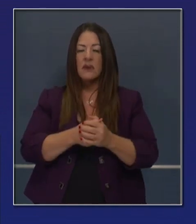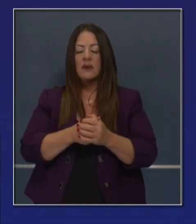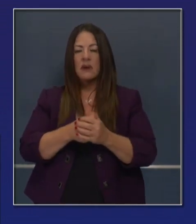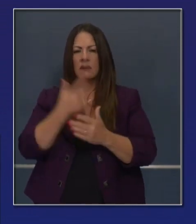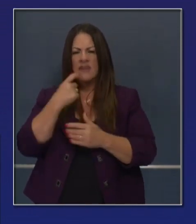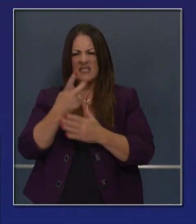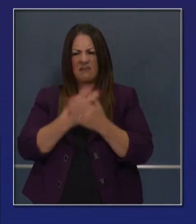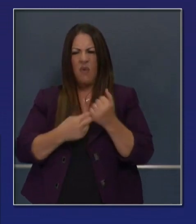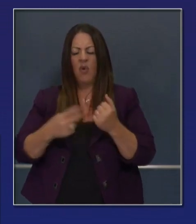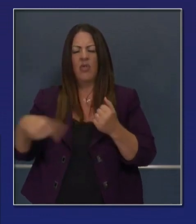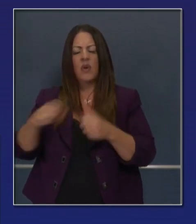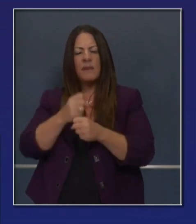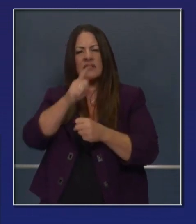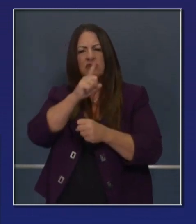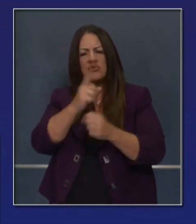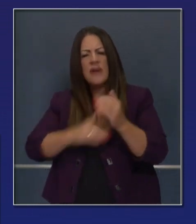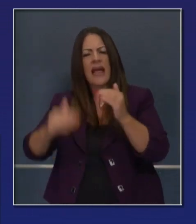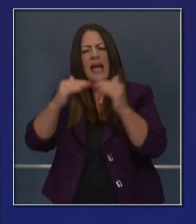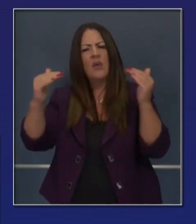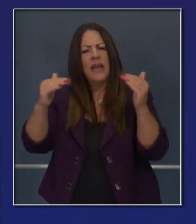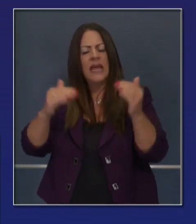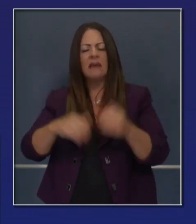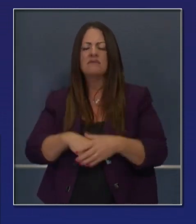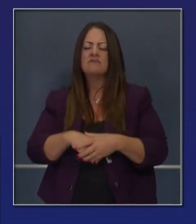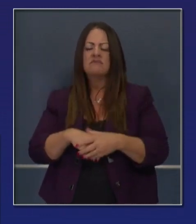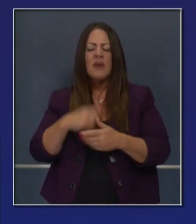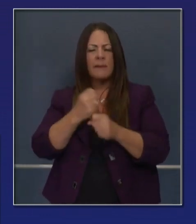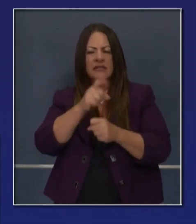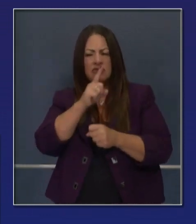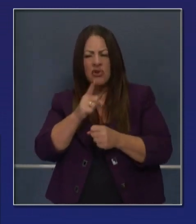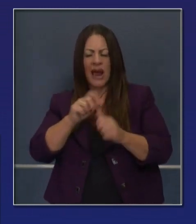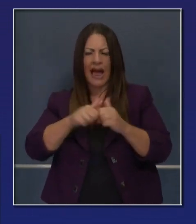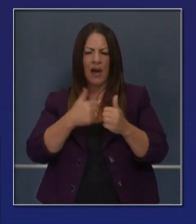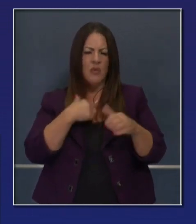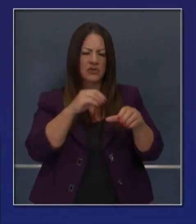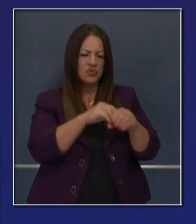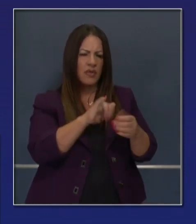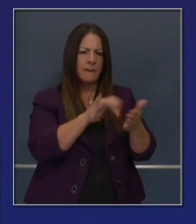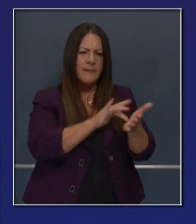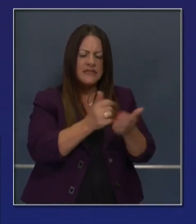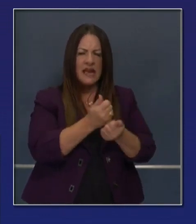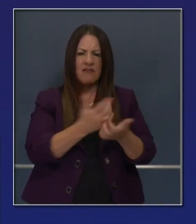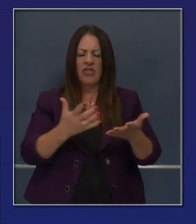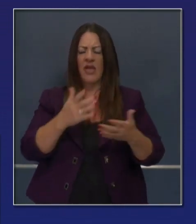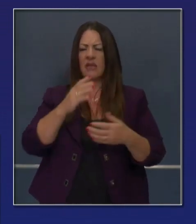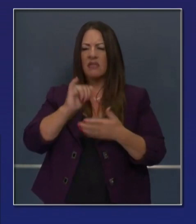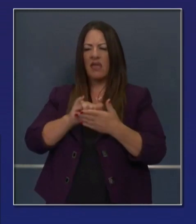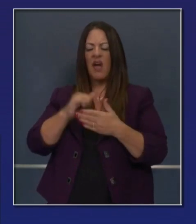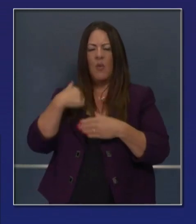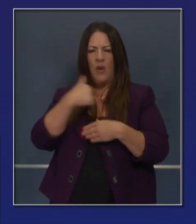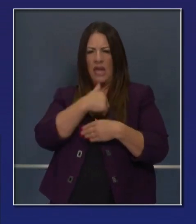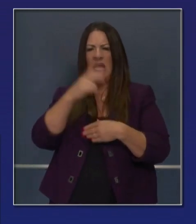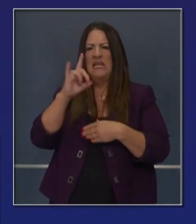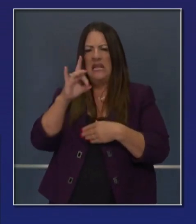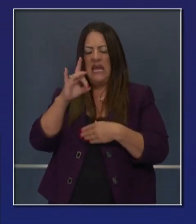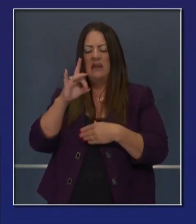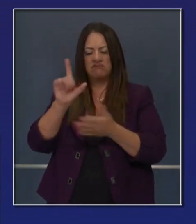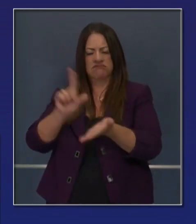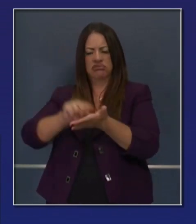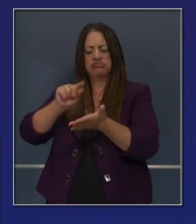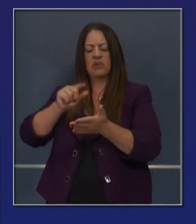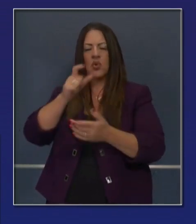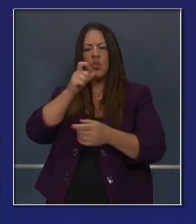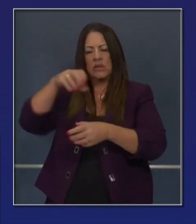health equity and pharmacy practice. So 16 members of this work group. We just put out their names, just put out a press release. You can go